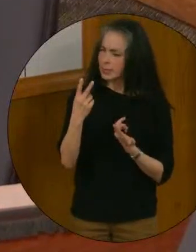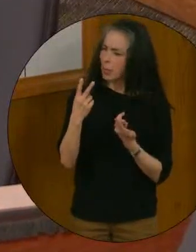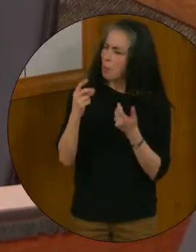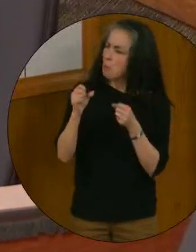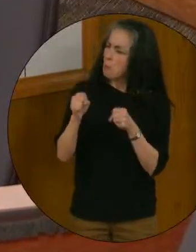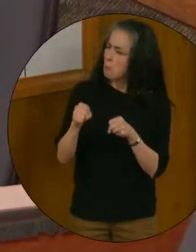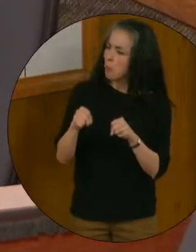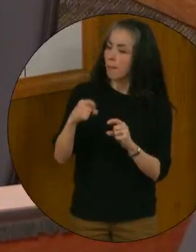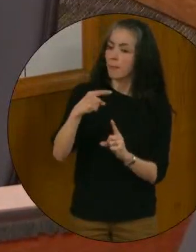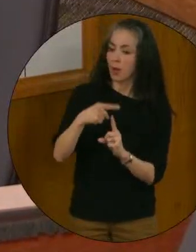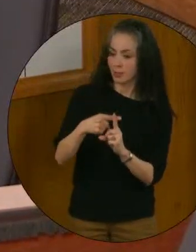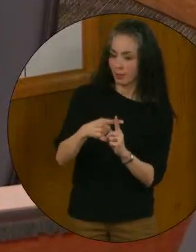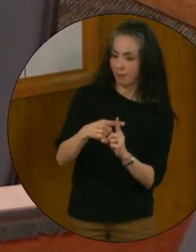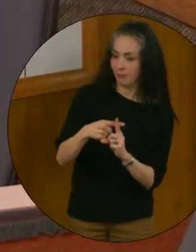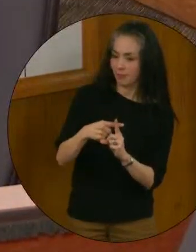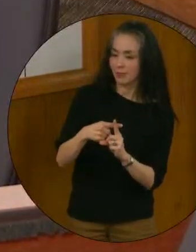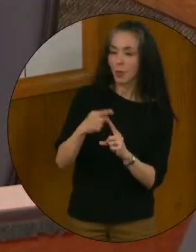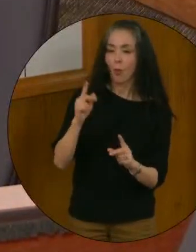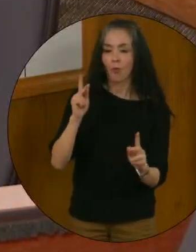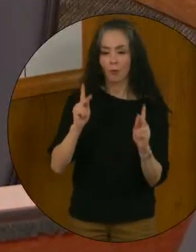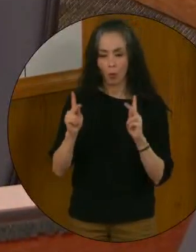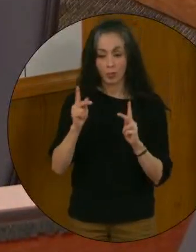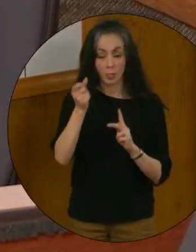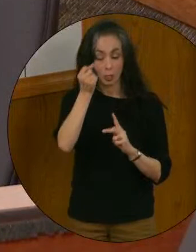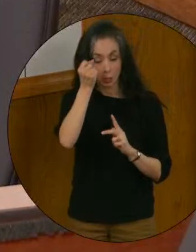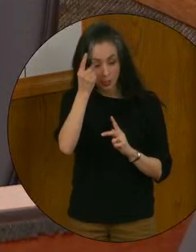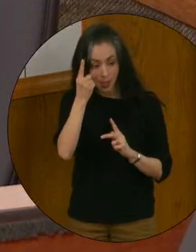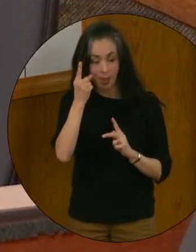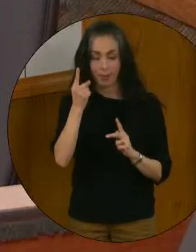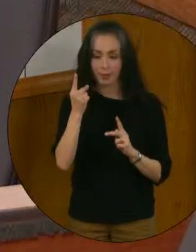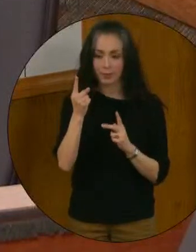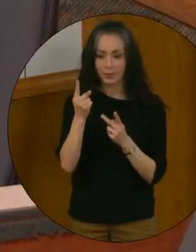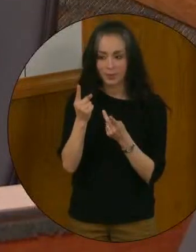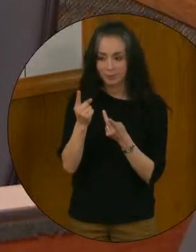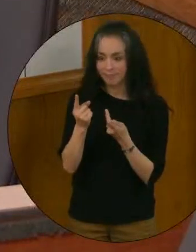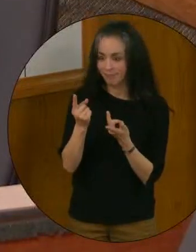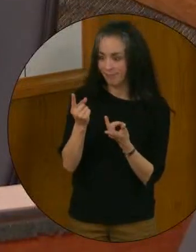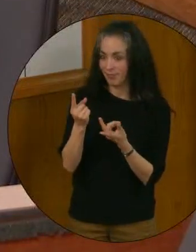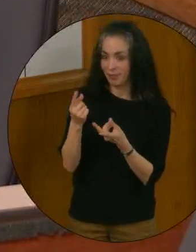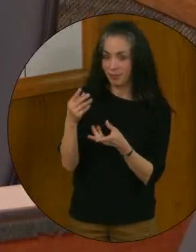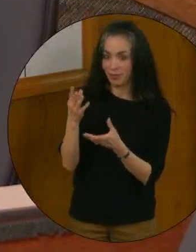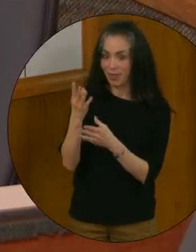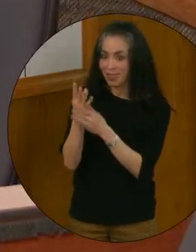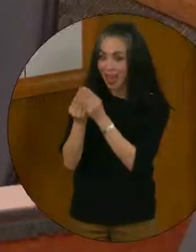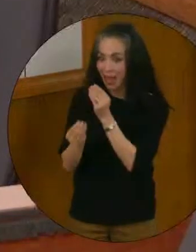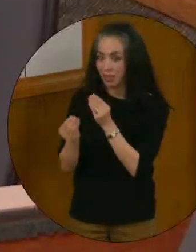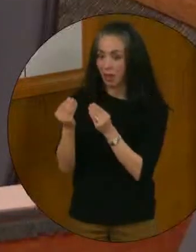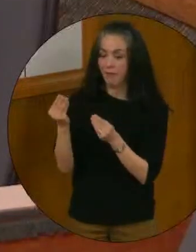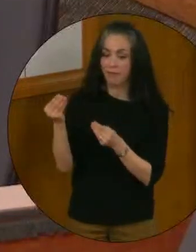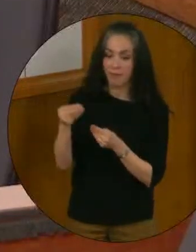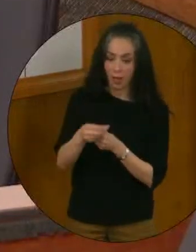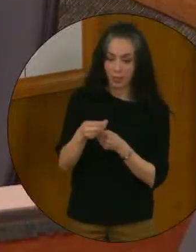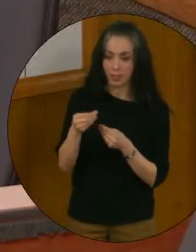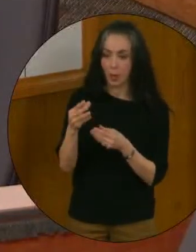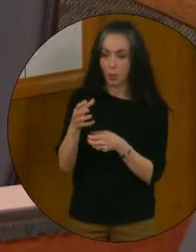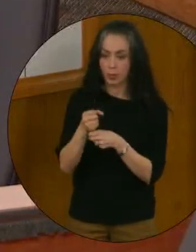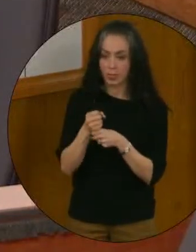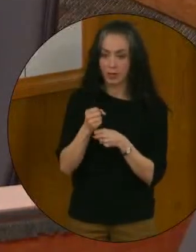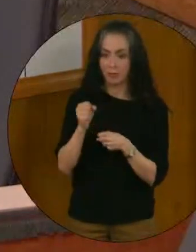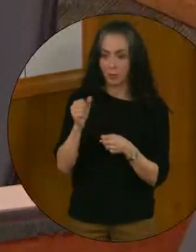Right. So folks understand the lack of funding that we've received for 20 years, what the needs